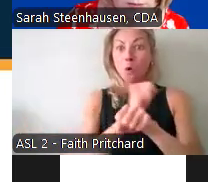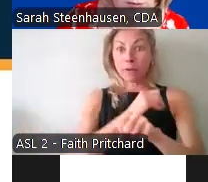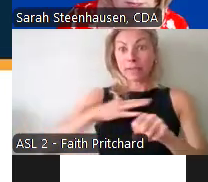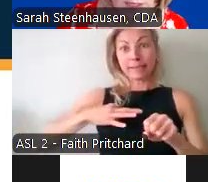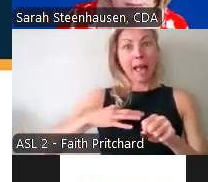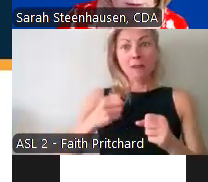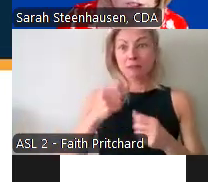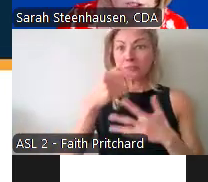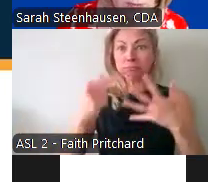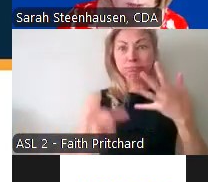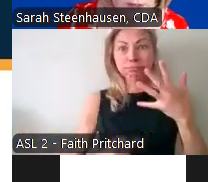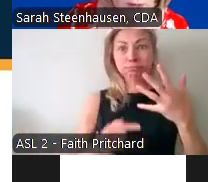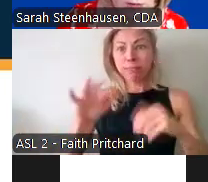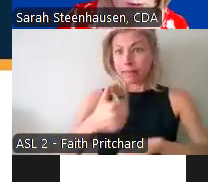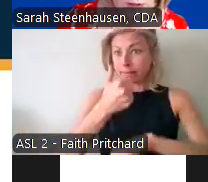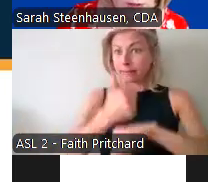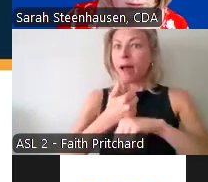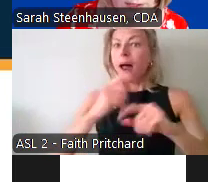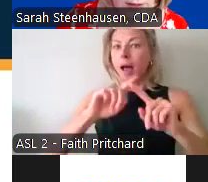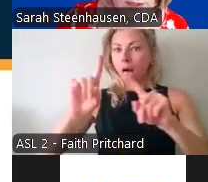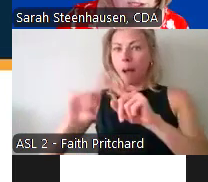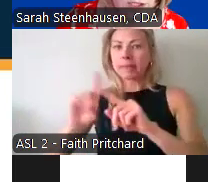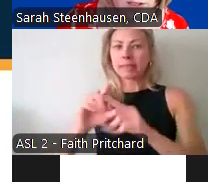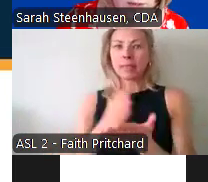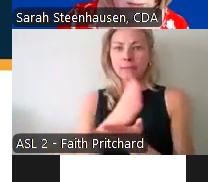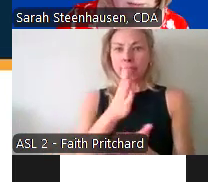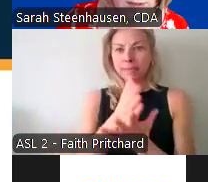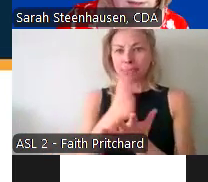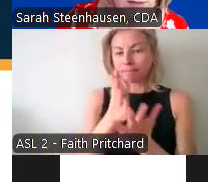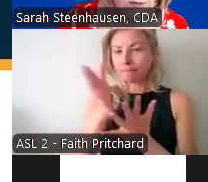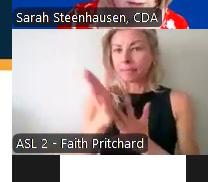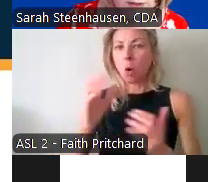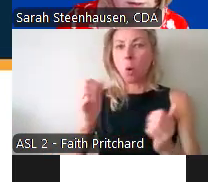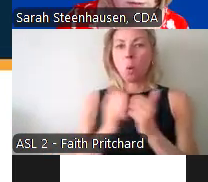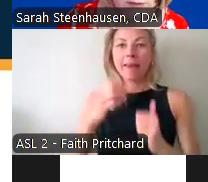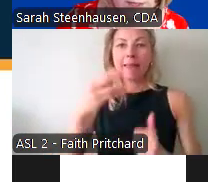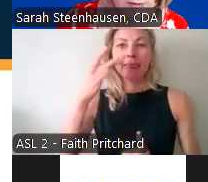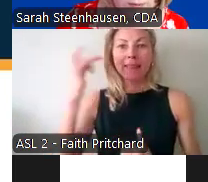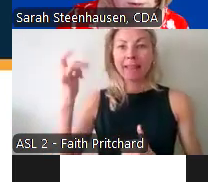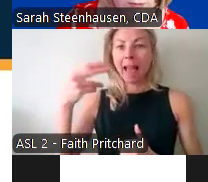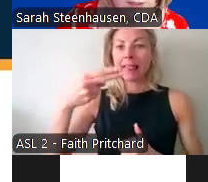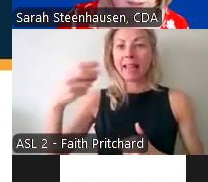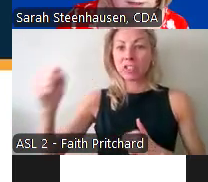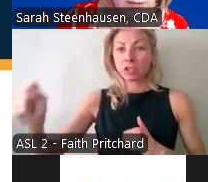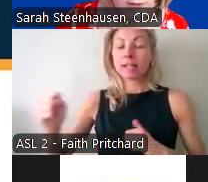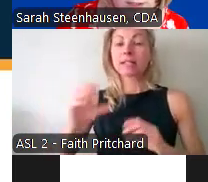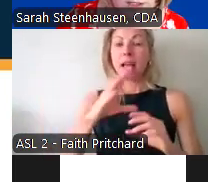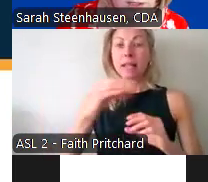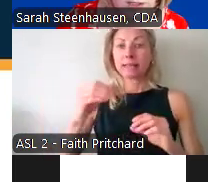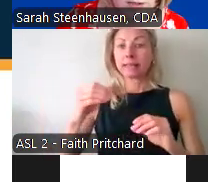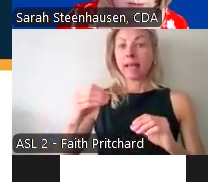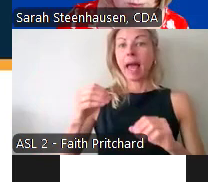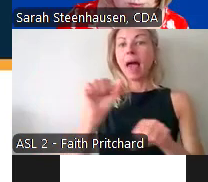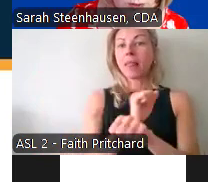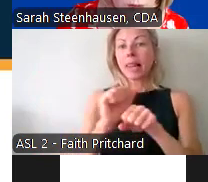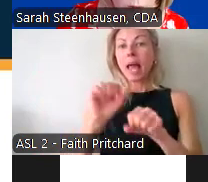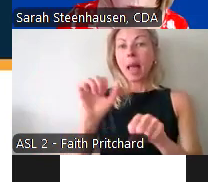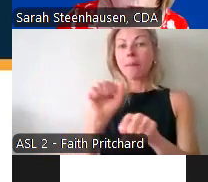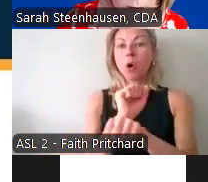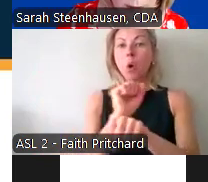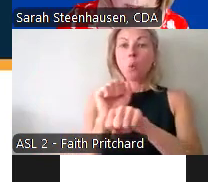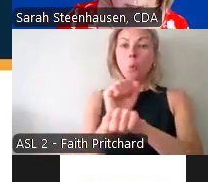we are implementing in partnership with our other Cal HHS departments, as well as the Labor and Workforce Development Agency, to both